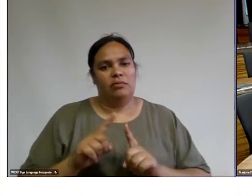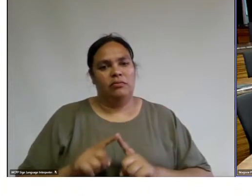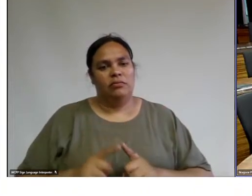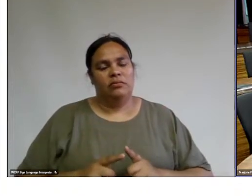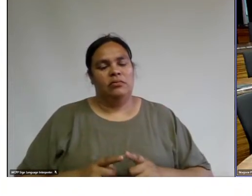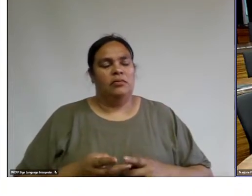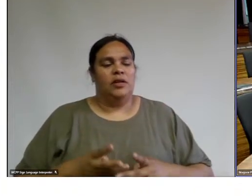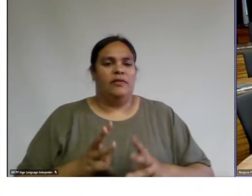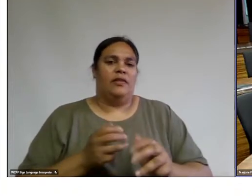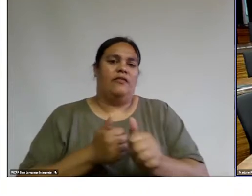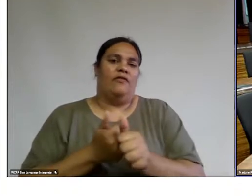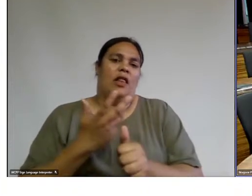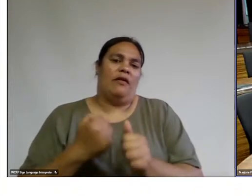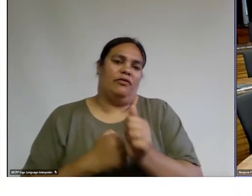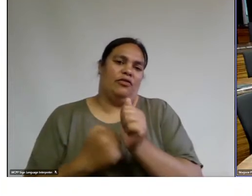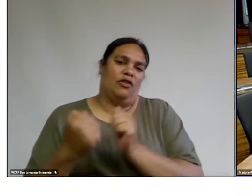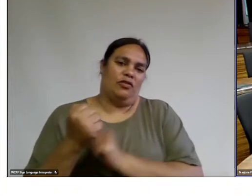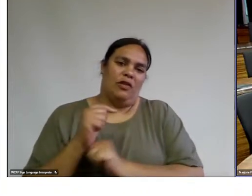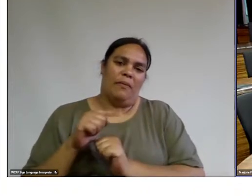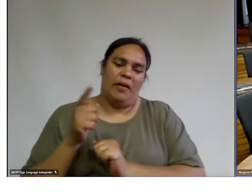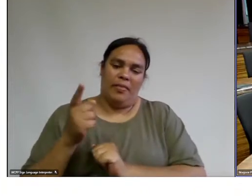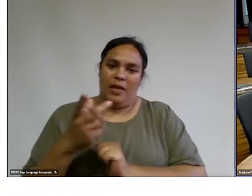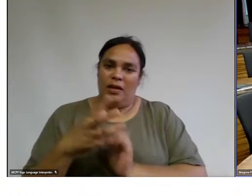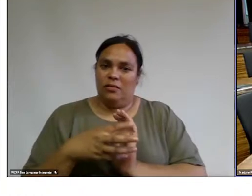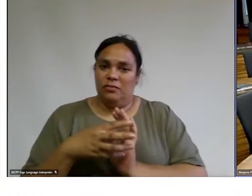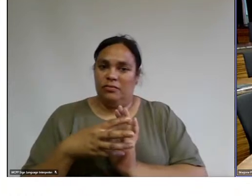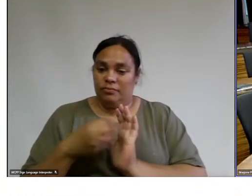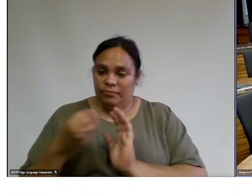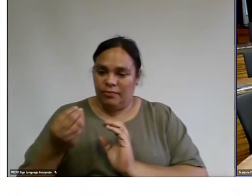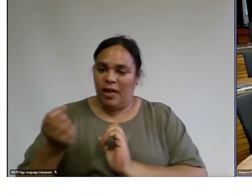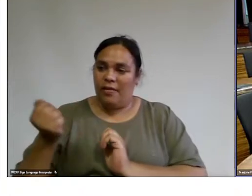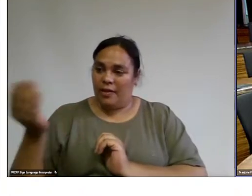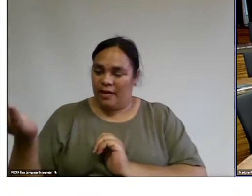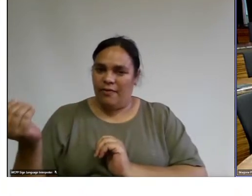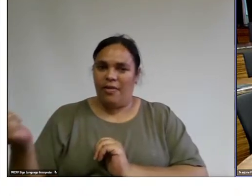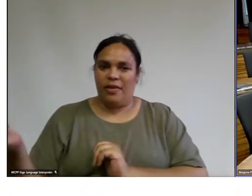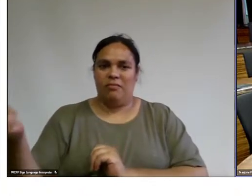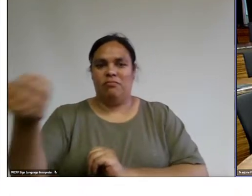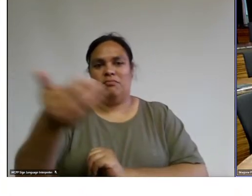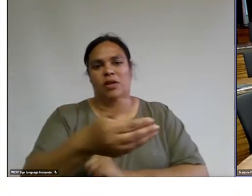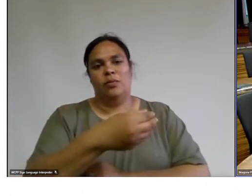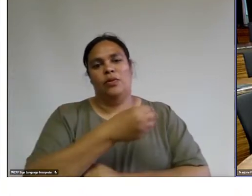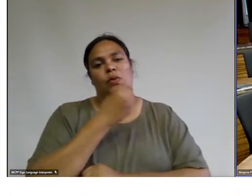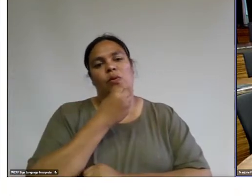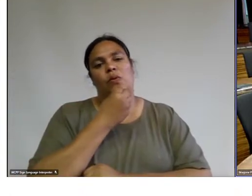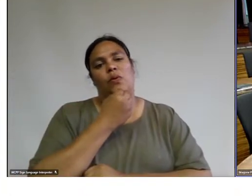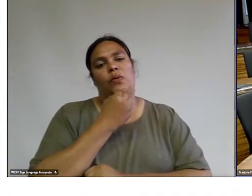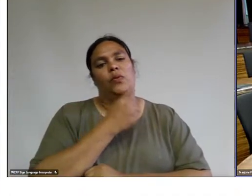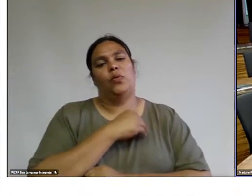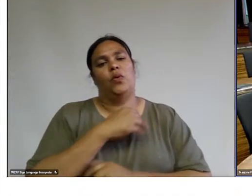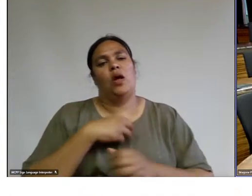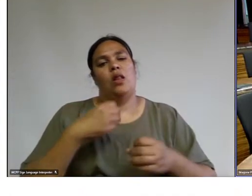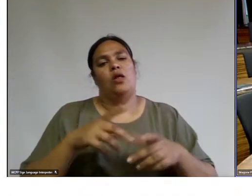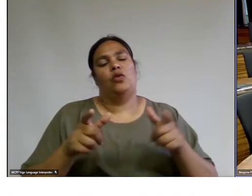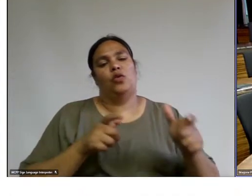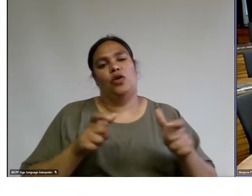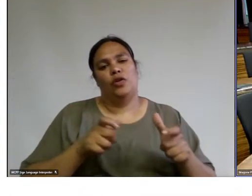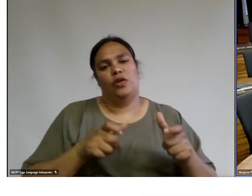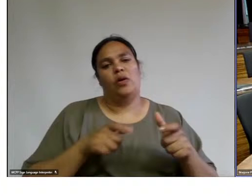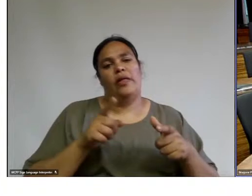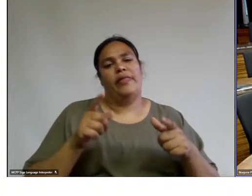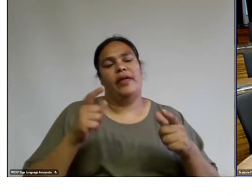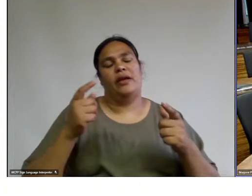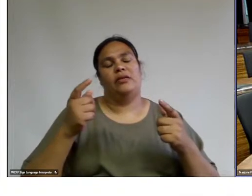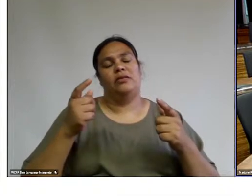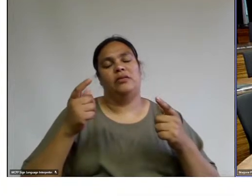regard. They extract that and then they forward that to our what we call a loss control in Directorate of Financial